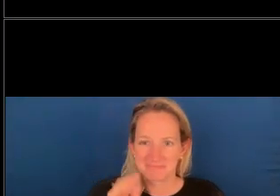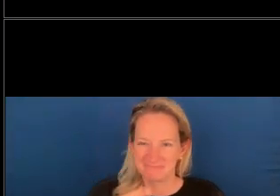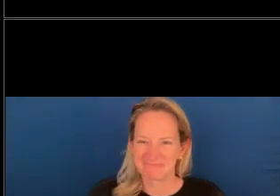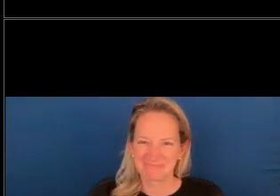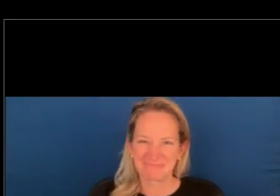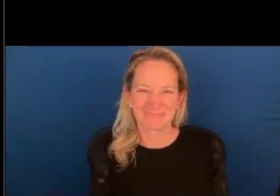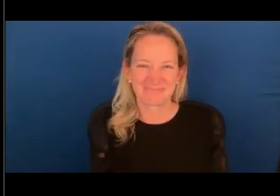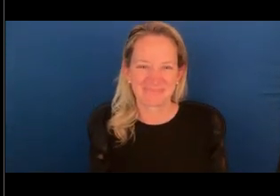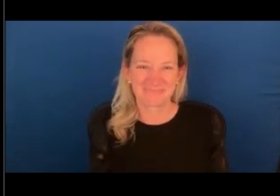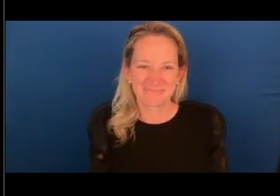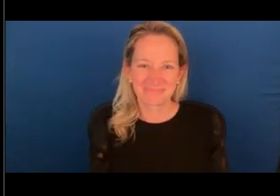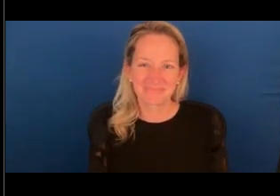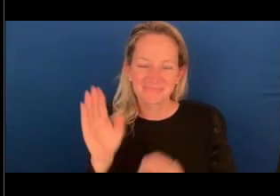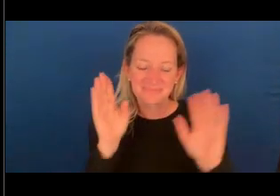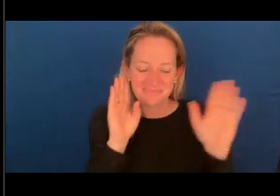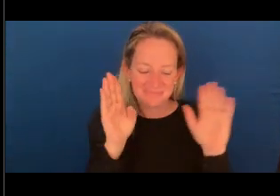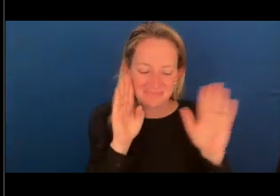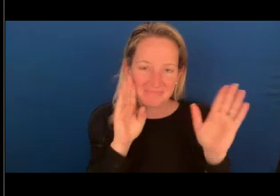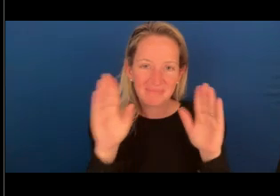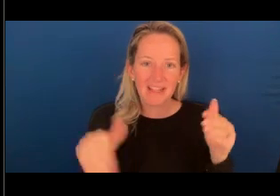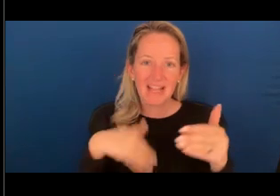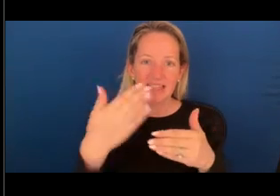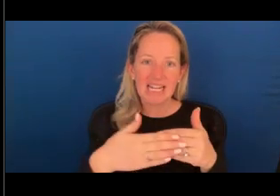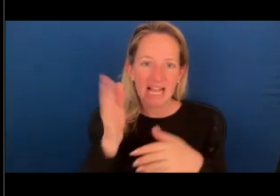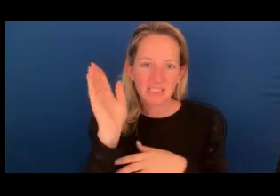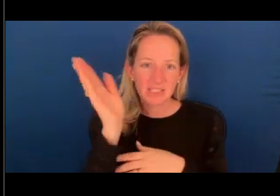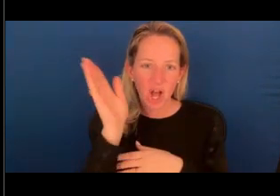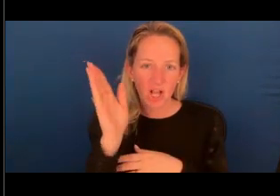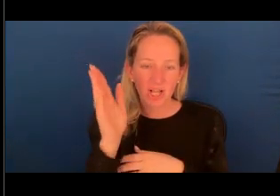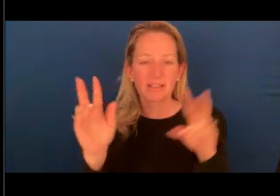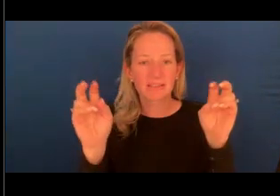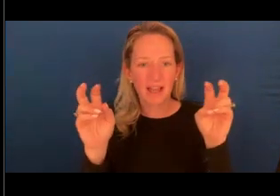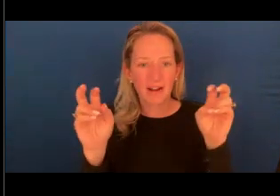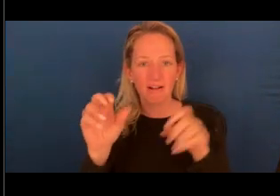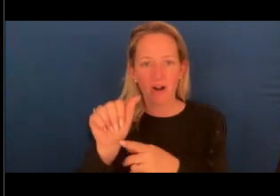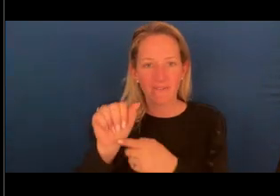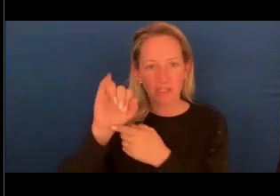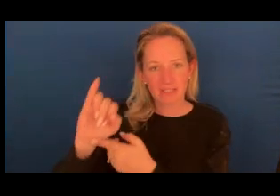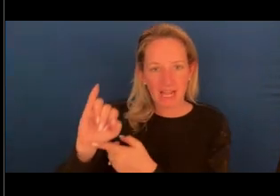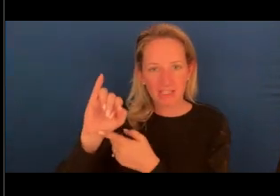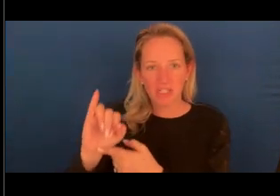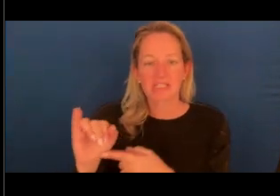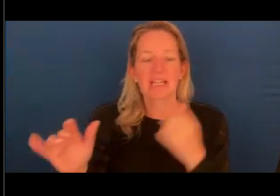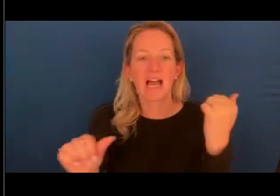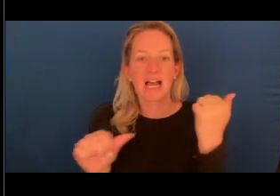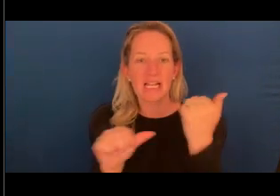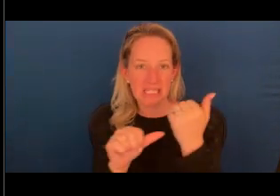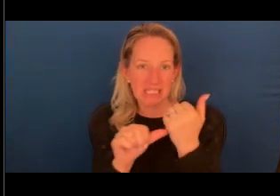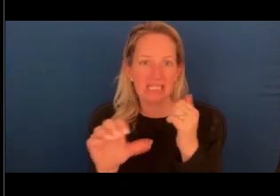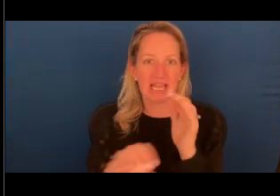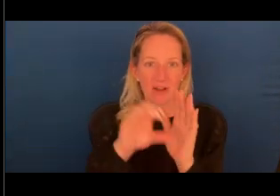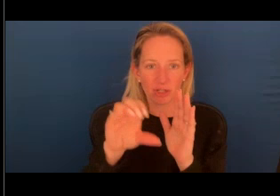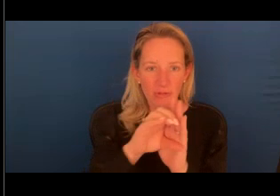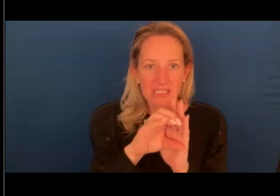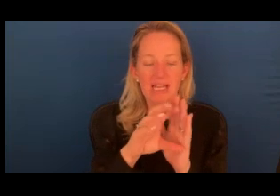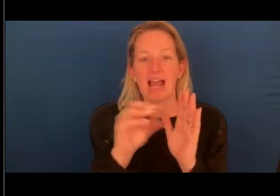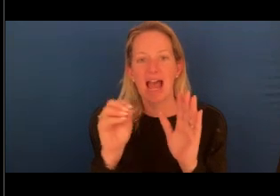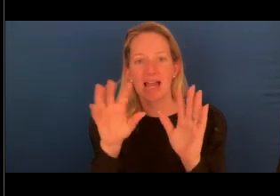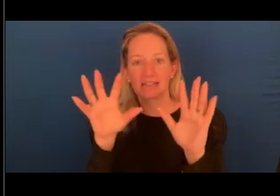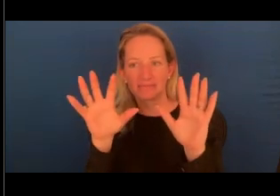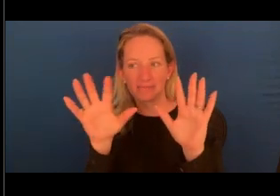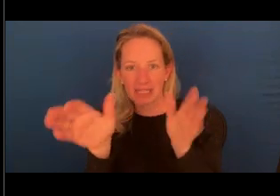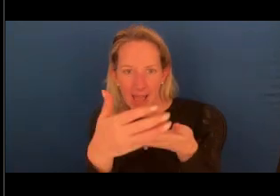Okay, so our next talk is titled Artificial Intelligence Assisted Characterization and Capture of